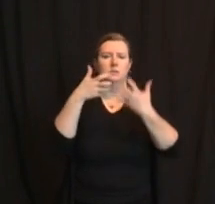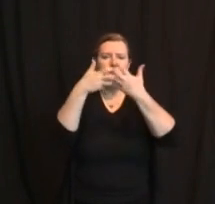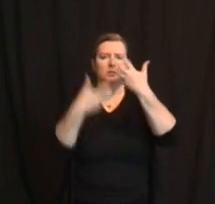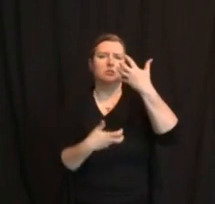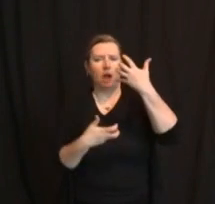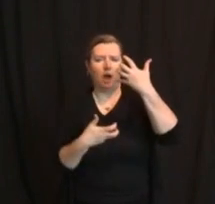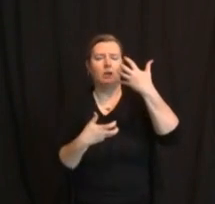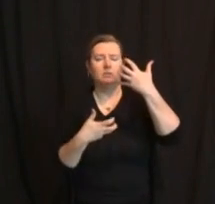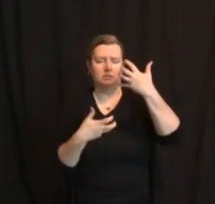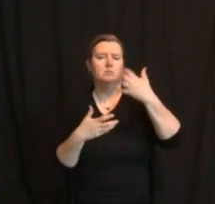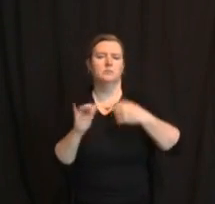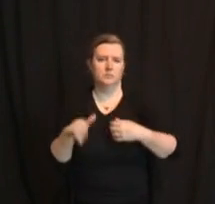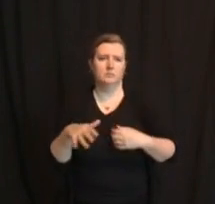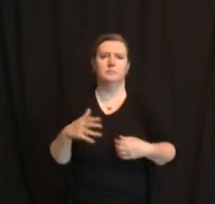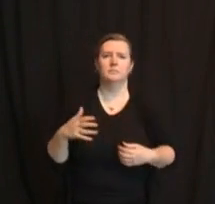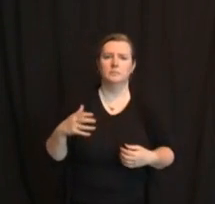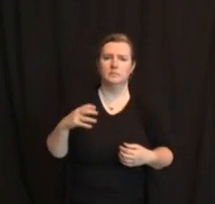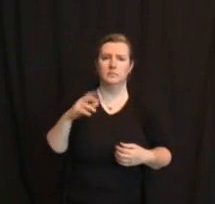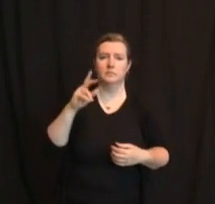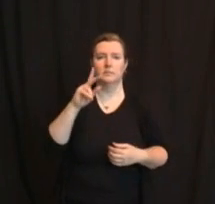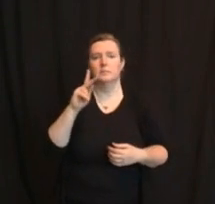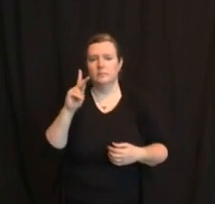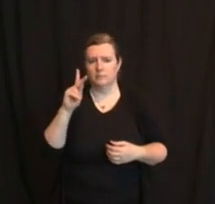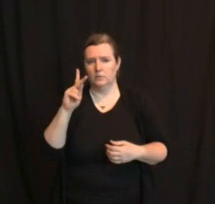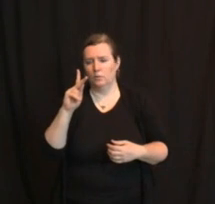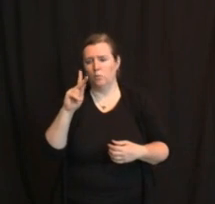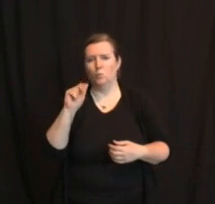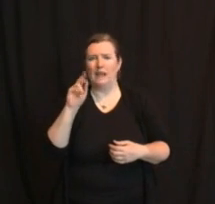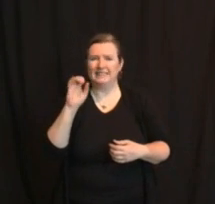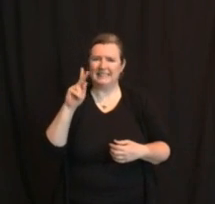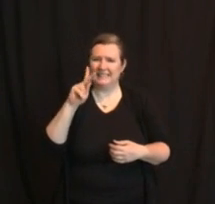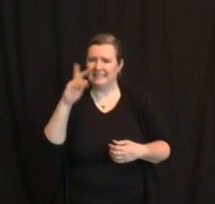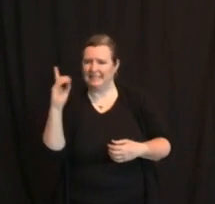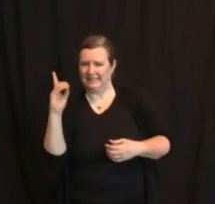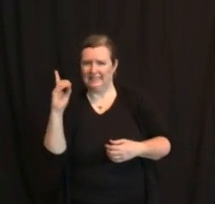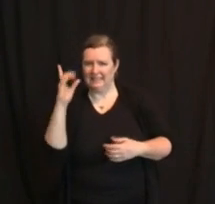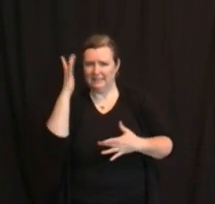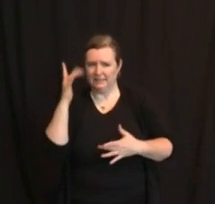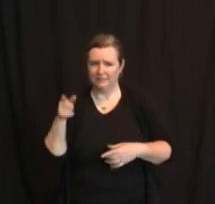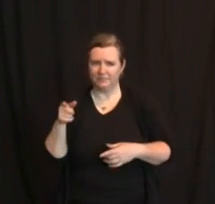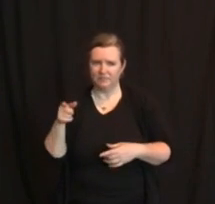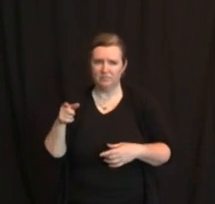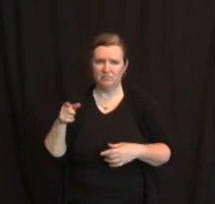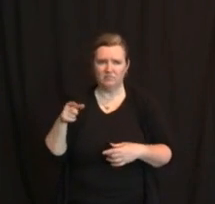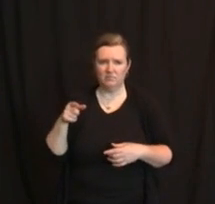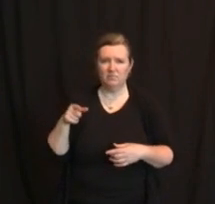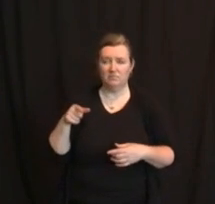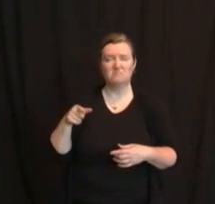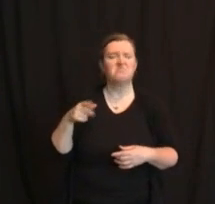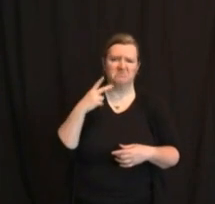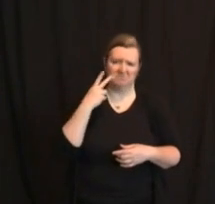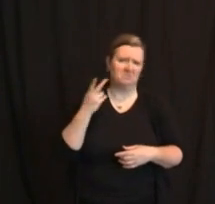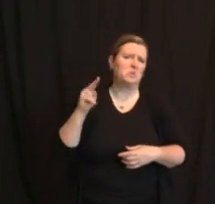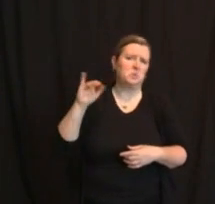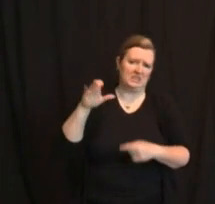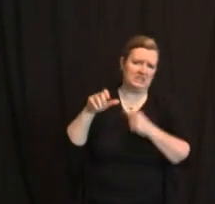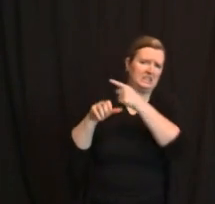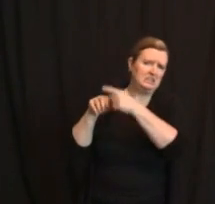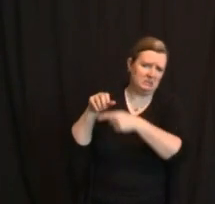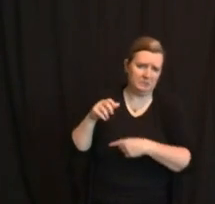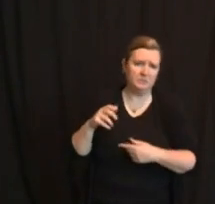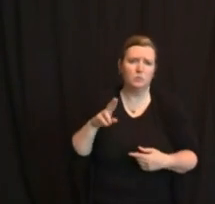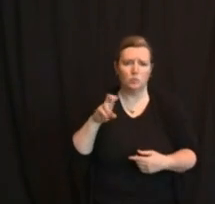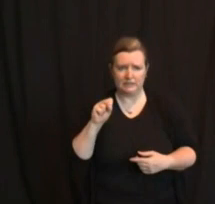recently been identified in children in the United States. The governor reviewed the new cases and deaths.